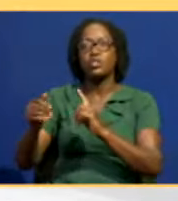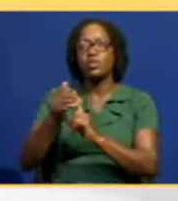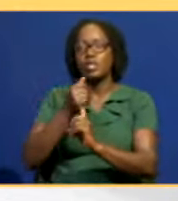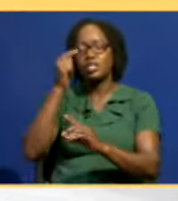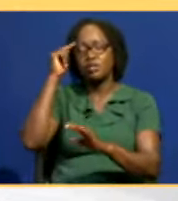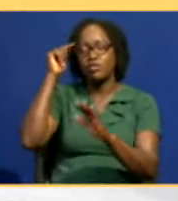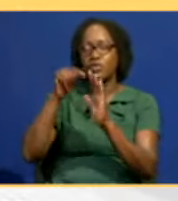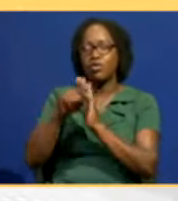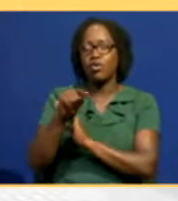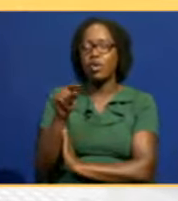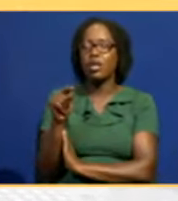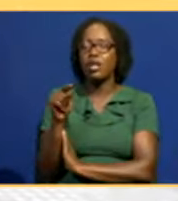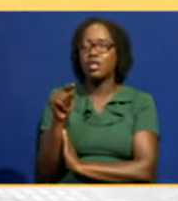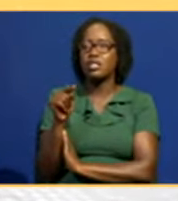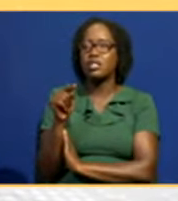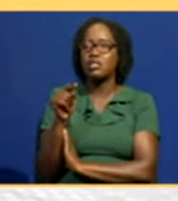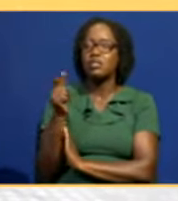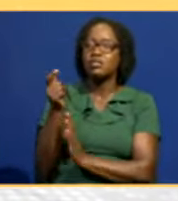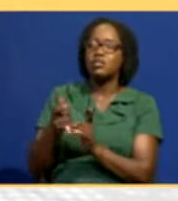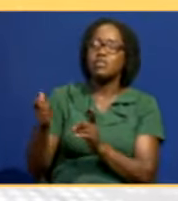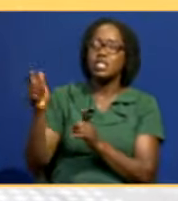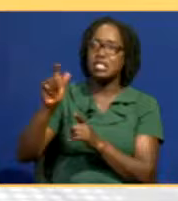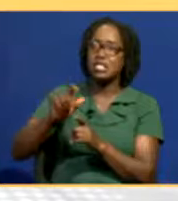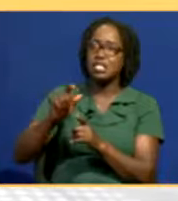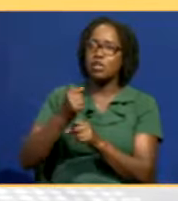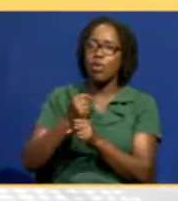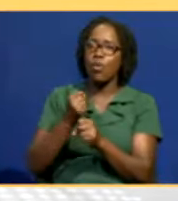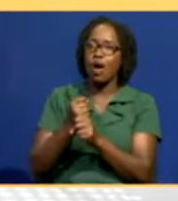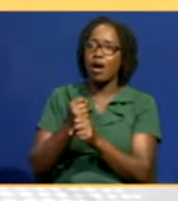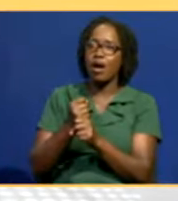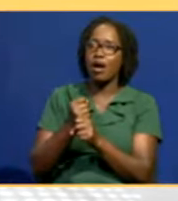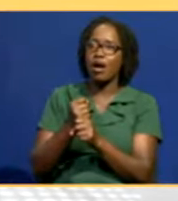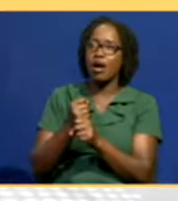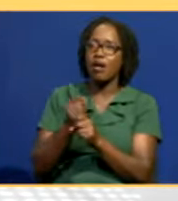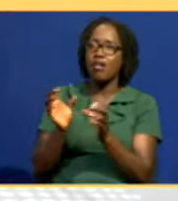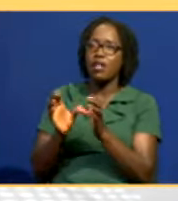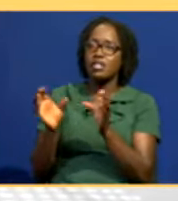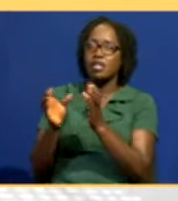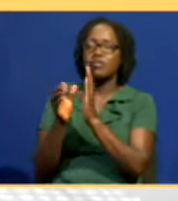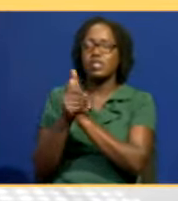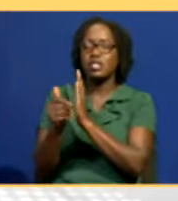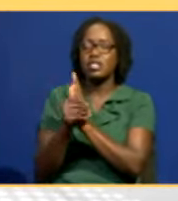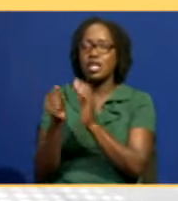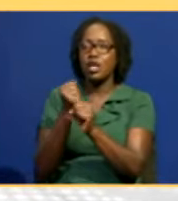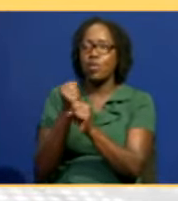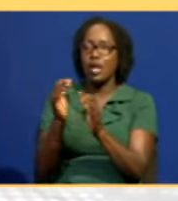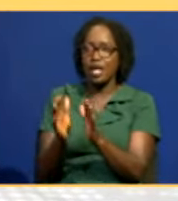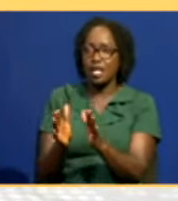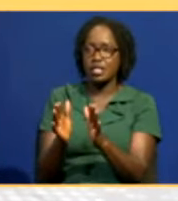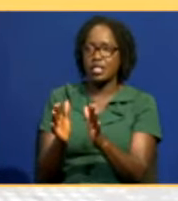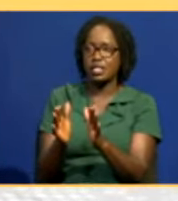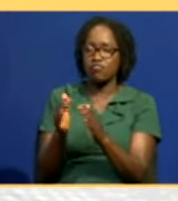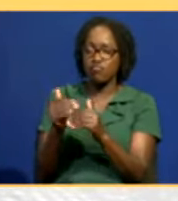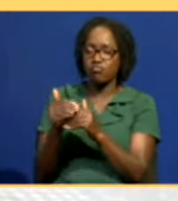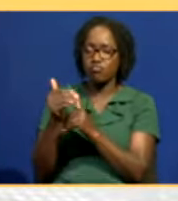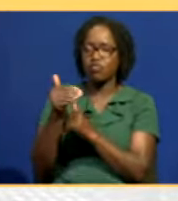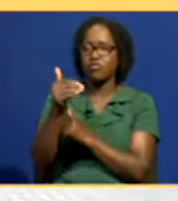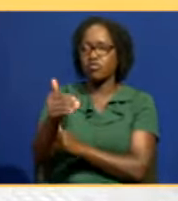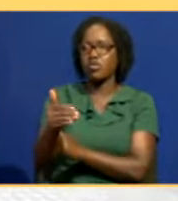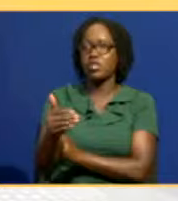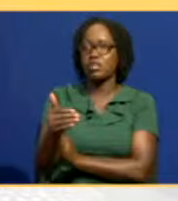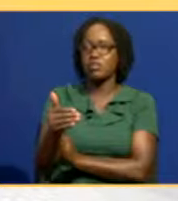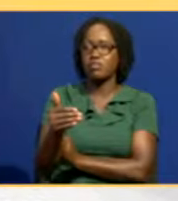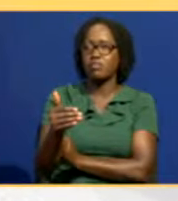goal of increased workforce in terms of skilled workforce going forward. Of